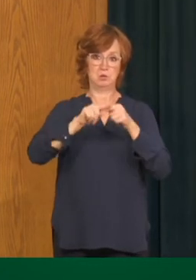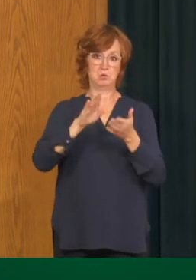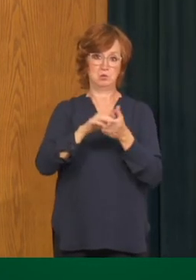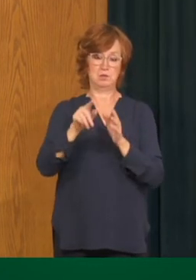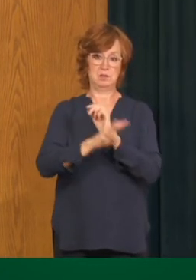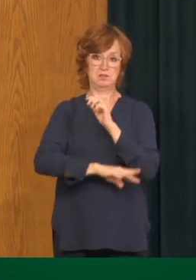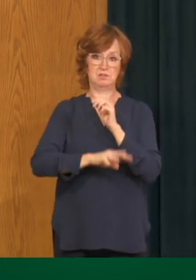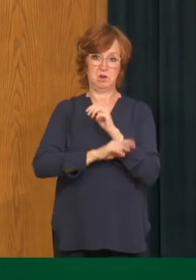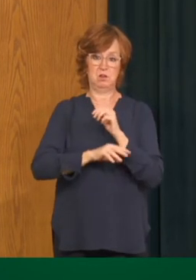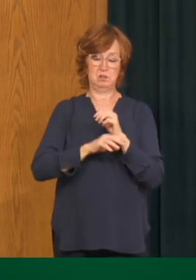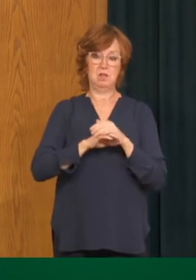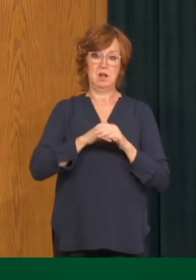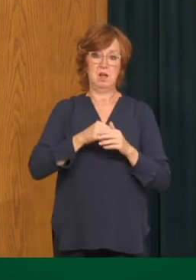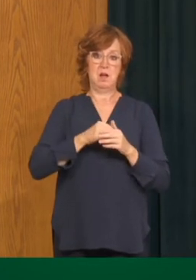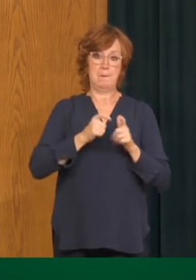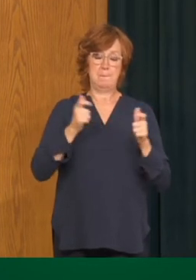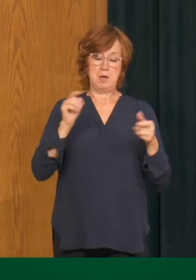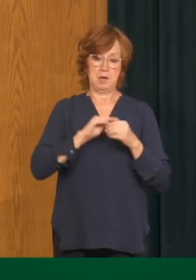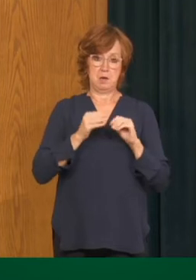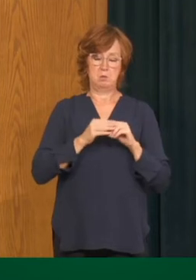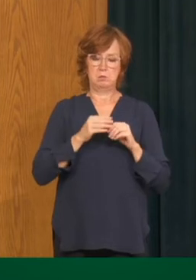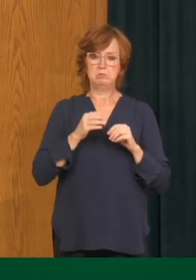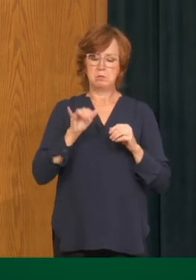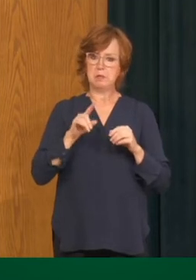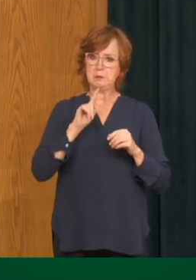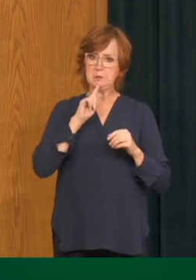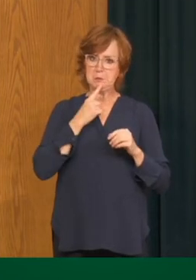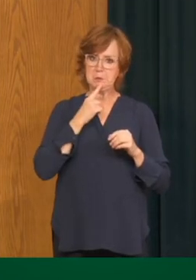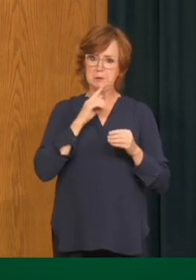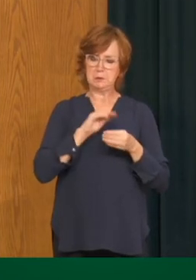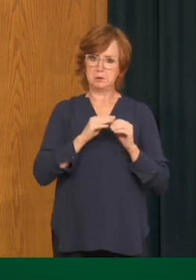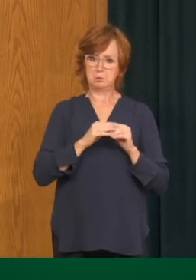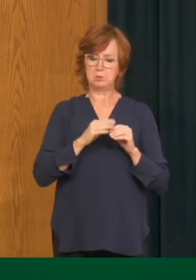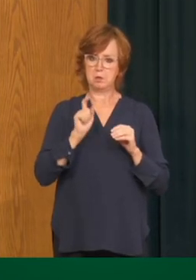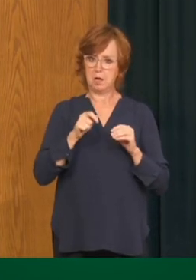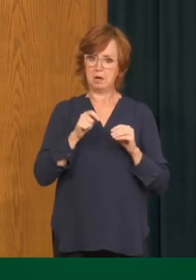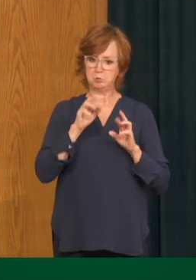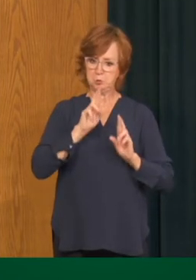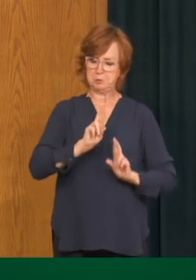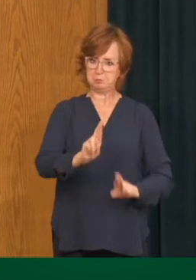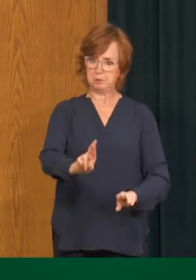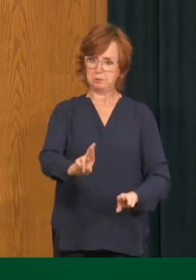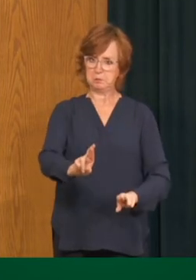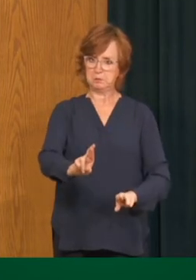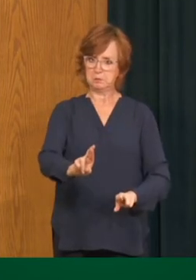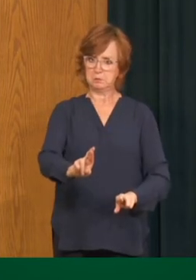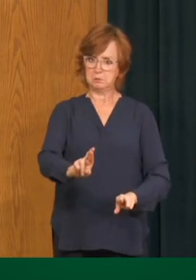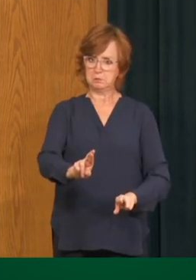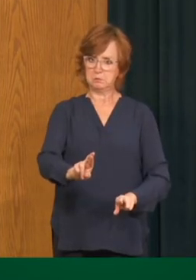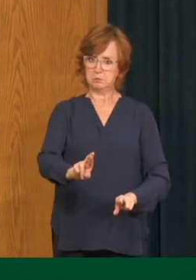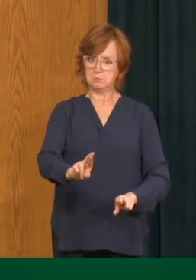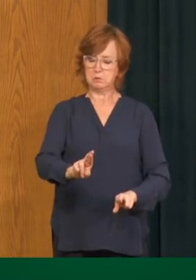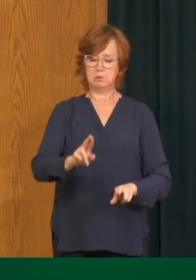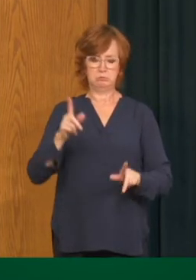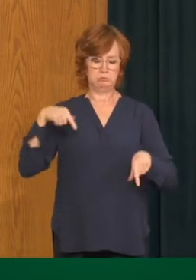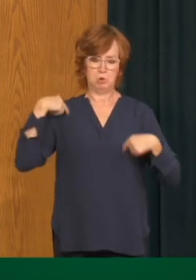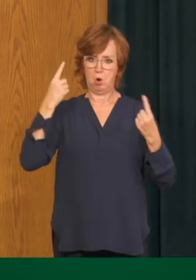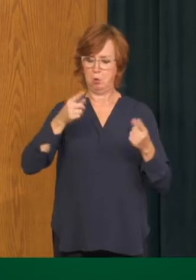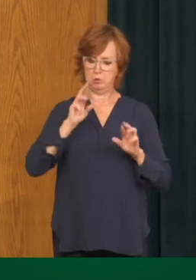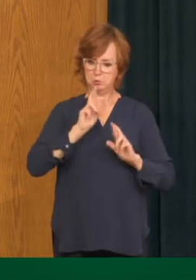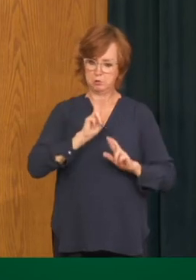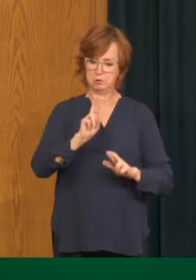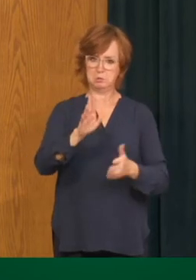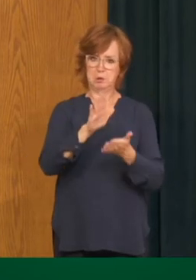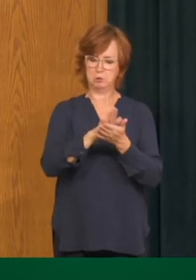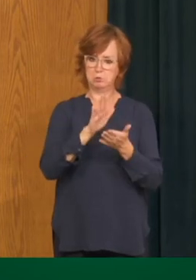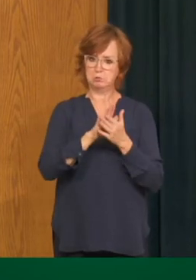very seriously. We've always taken education very seriously, but I think this today's announcement of adding $40 million to the